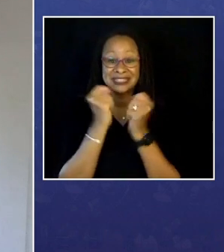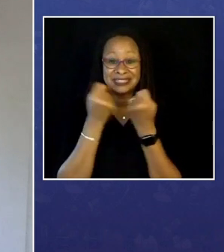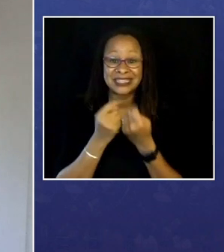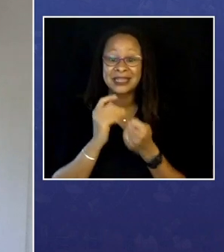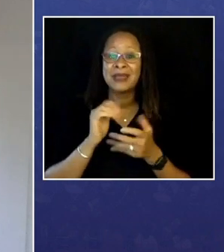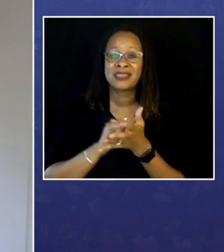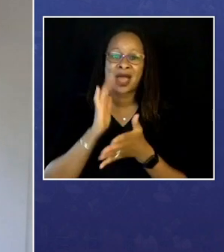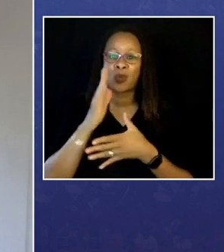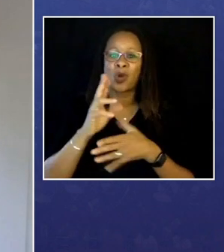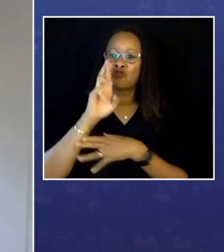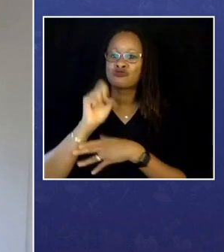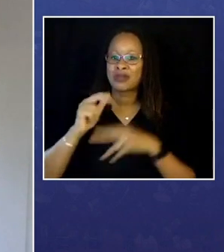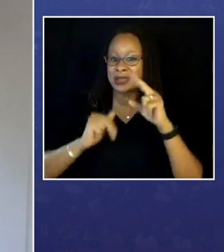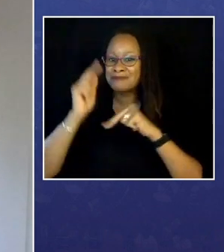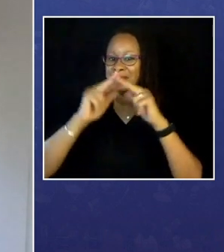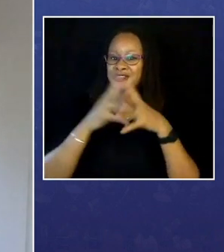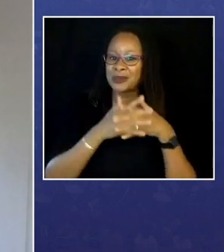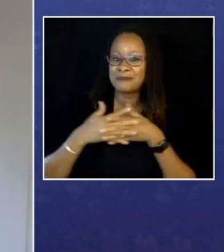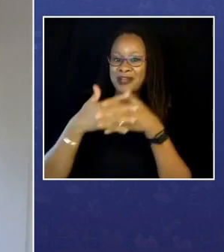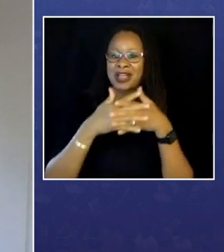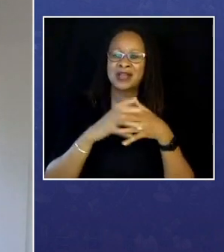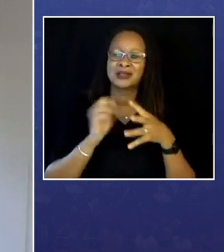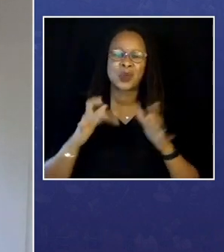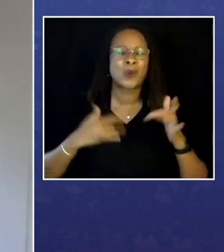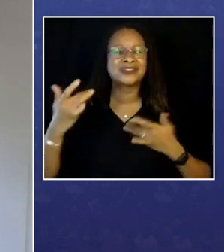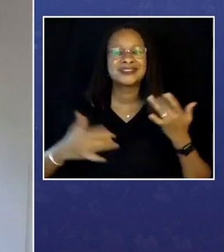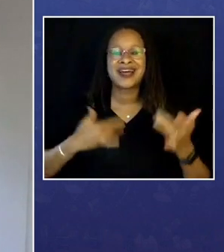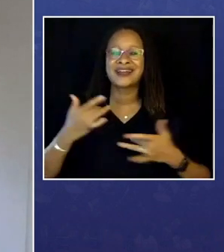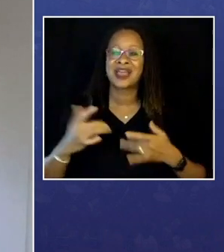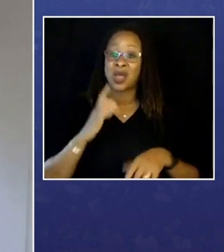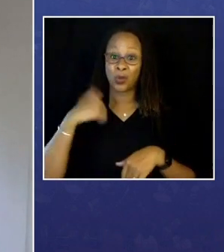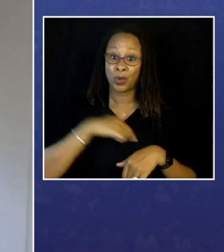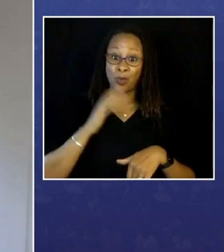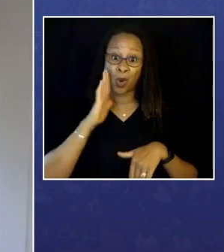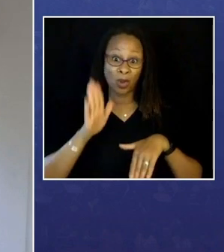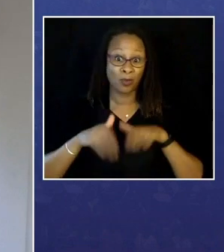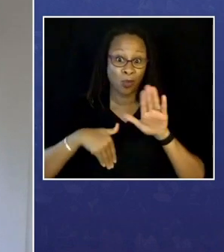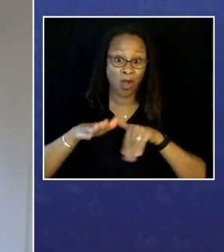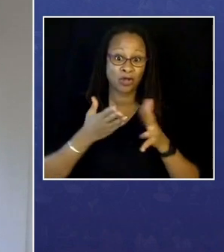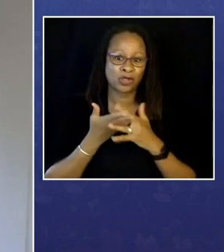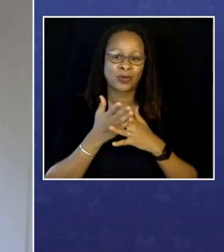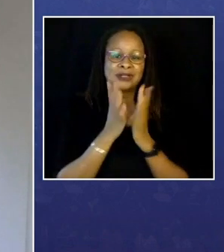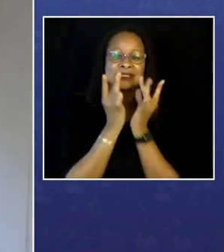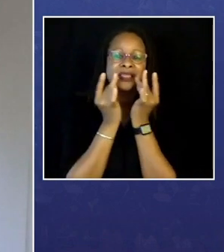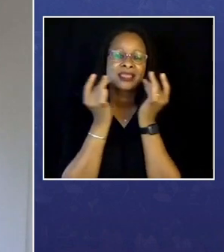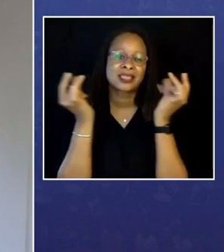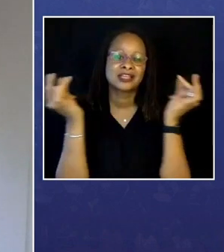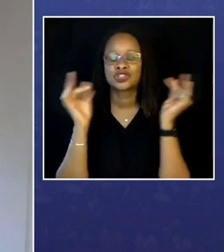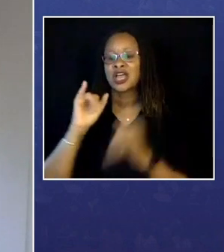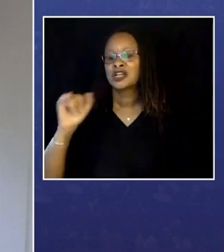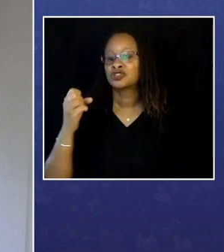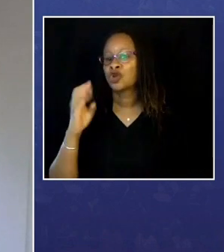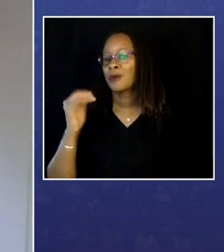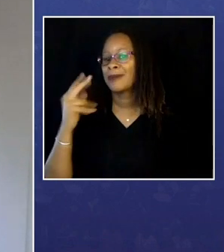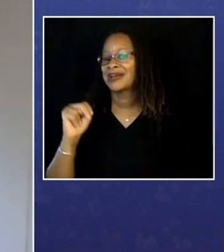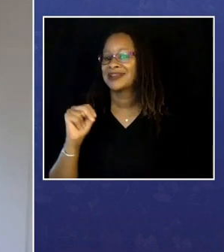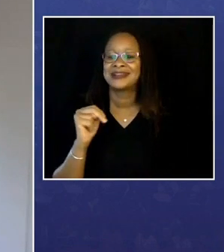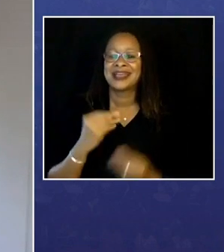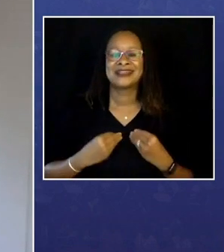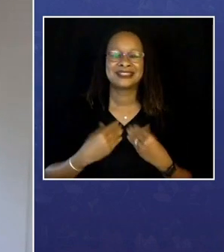is going to rebuild America. And we're so excited. And we are going to walk you through a delicious Joe Biden-inspired